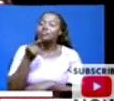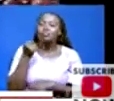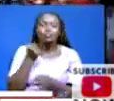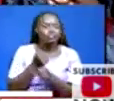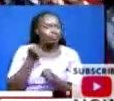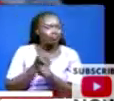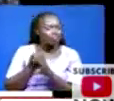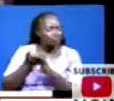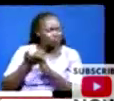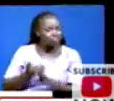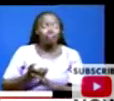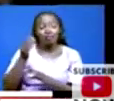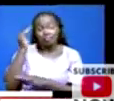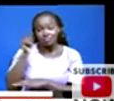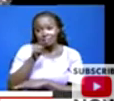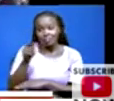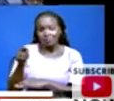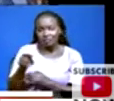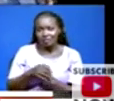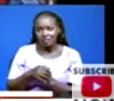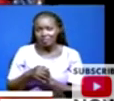hard to educate them.